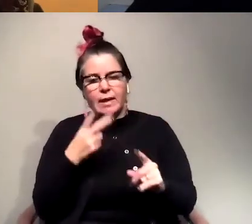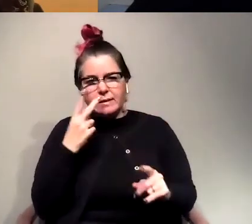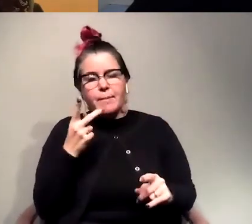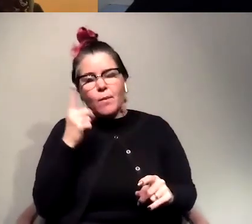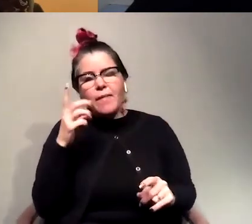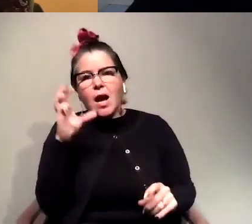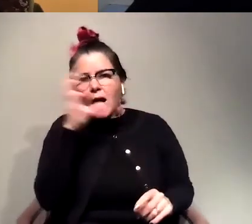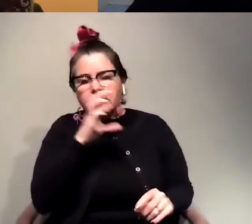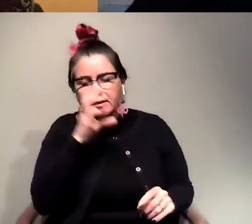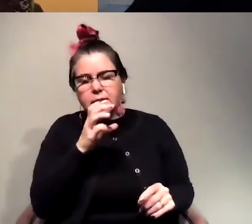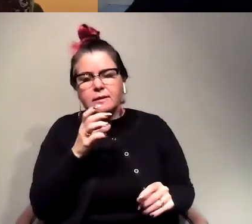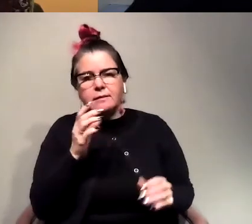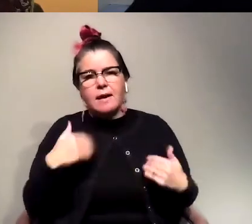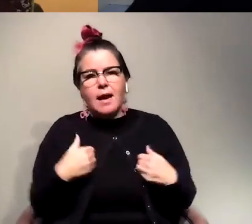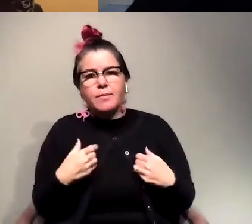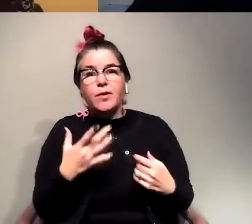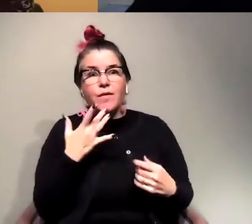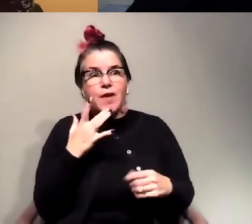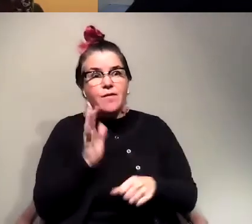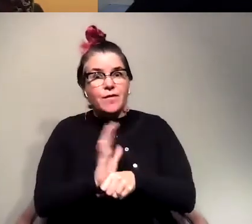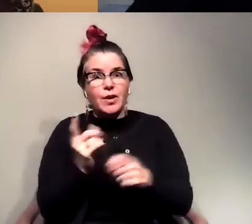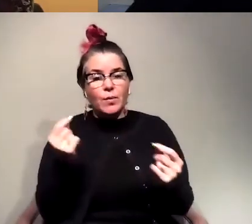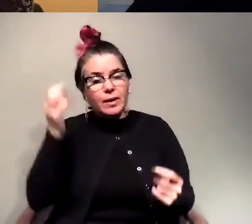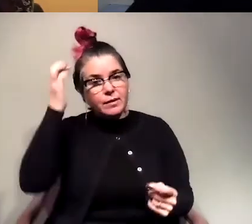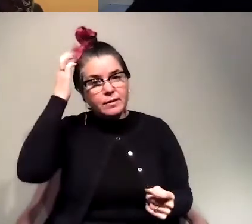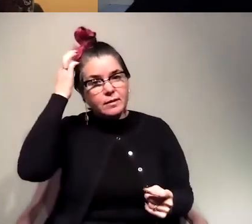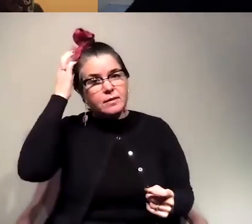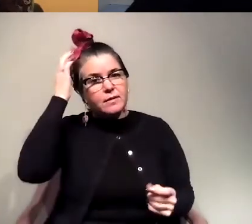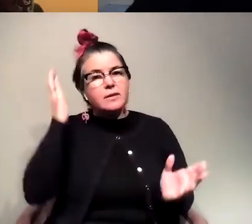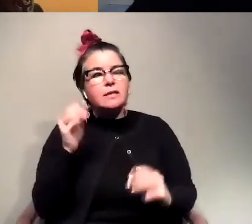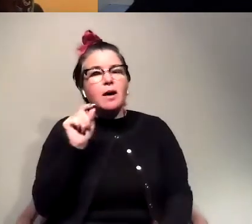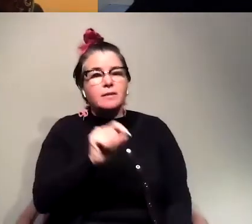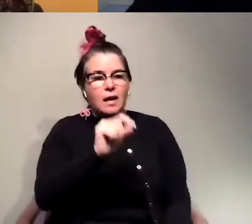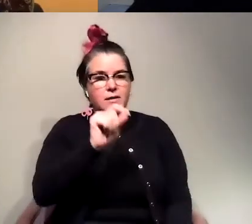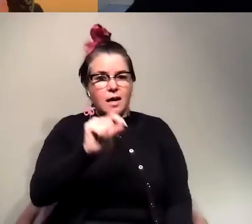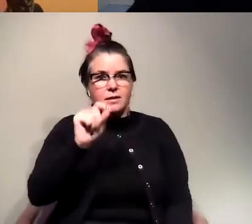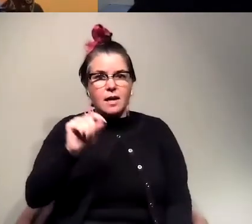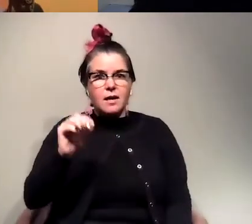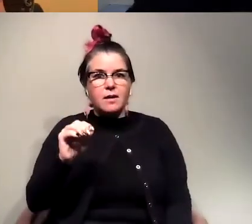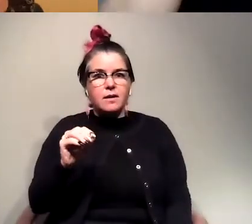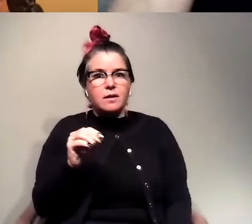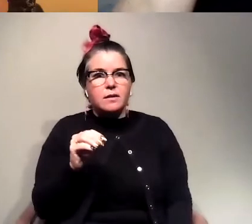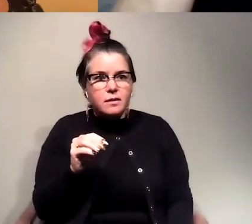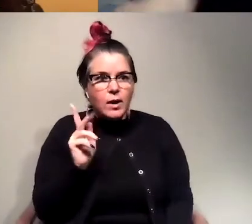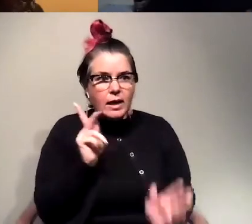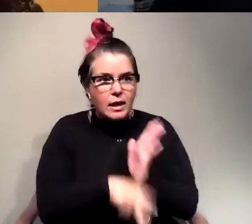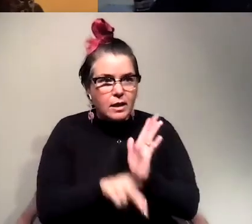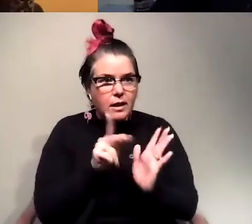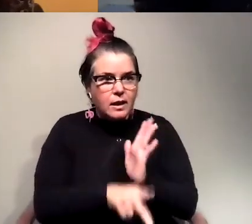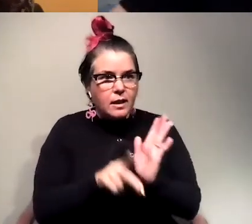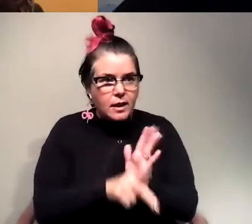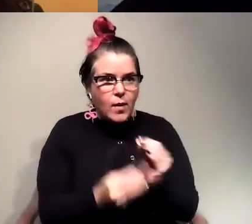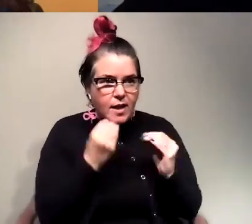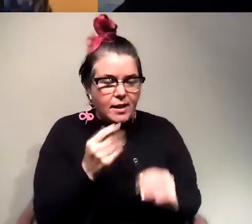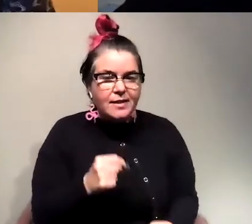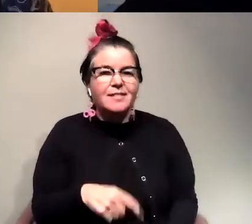so their favorite video is the video of the small dot that moved across the screen, because they're like, prey, kill, kill. And they